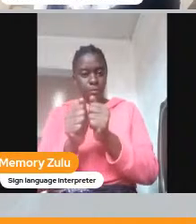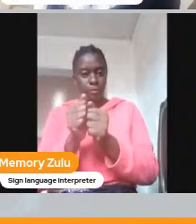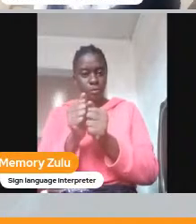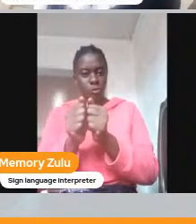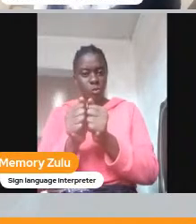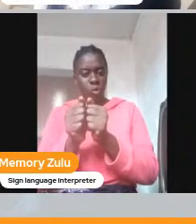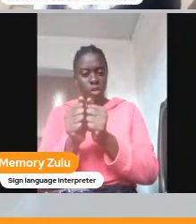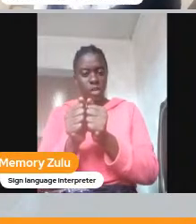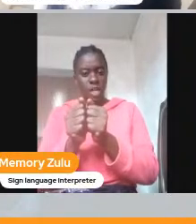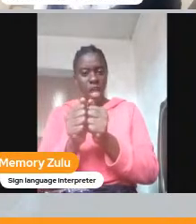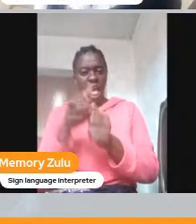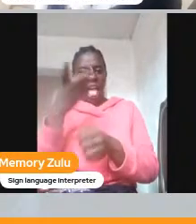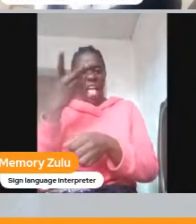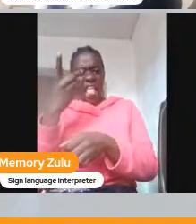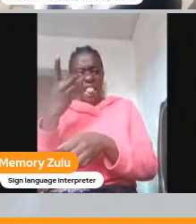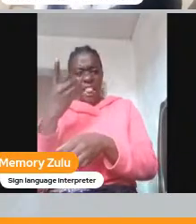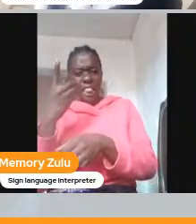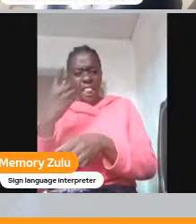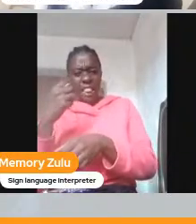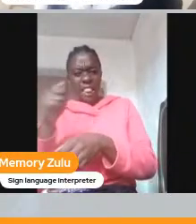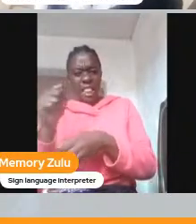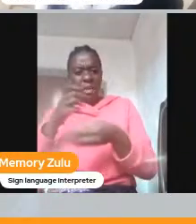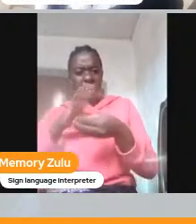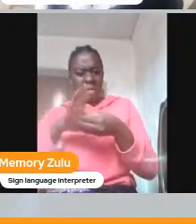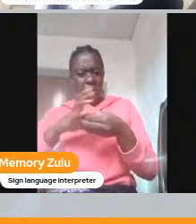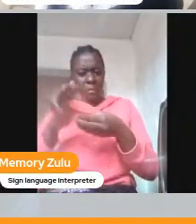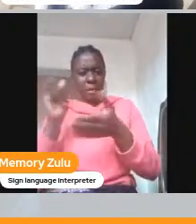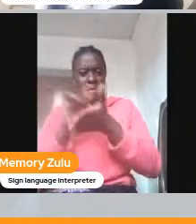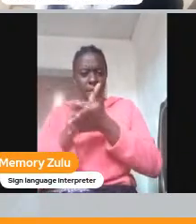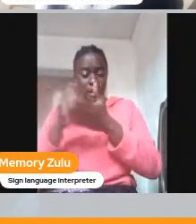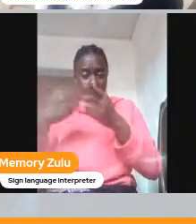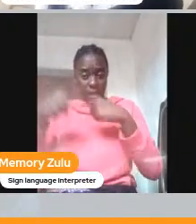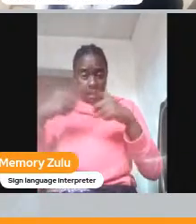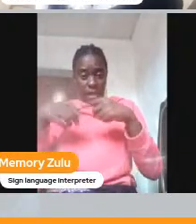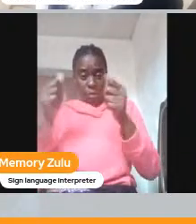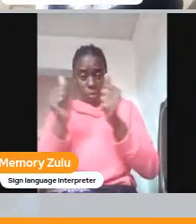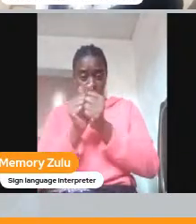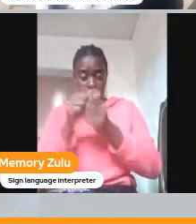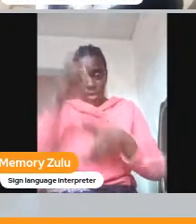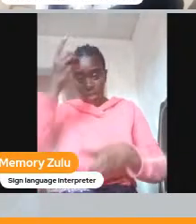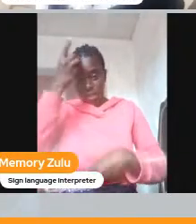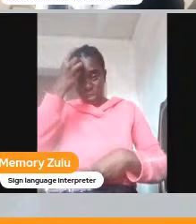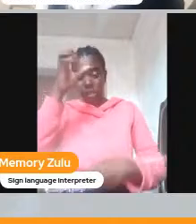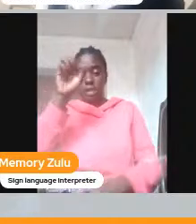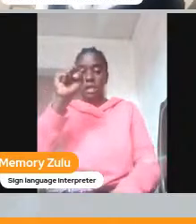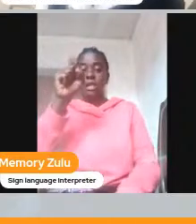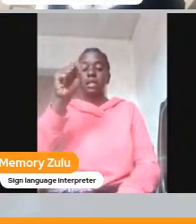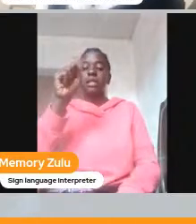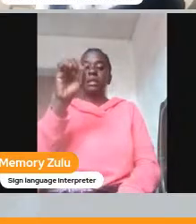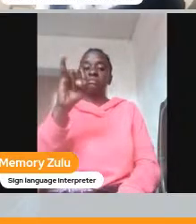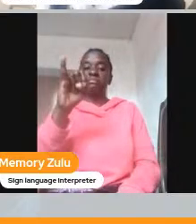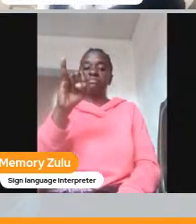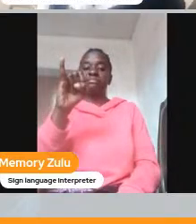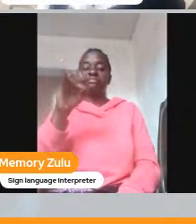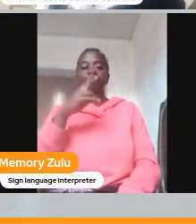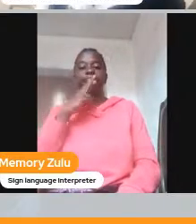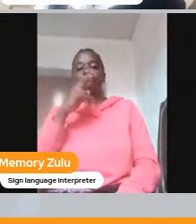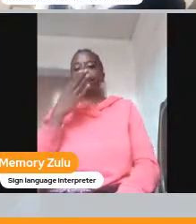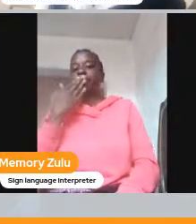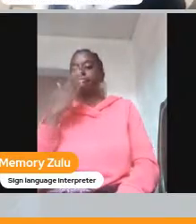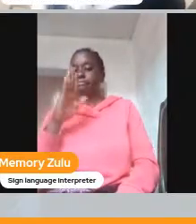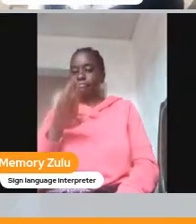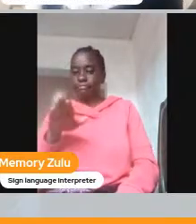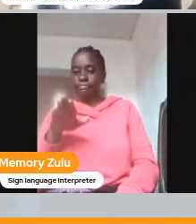there we said, syphilis has got those stages whereby the first one will come, it will disappear. The second one, if you don't treat it, it goes